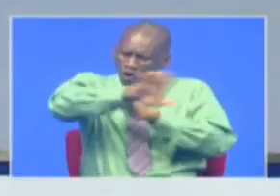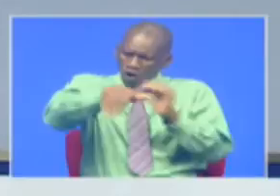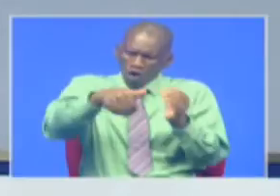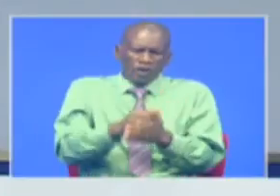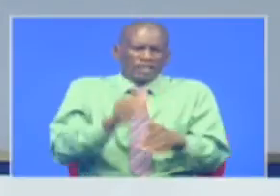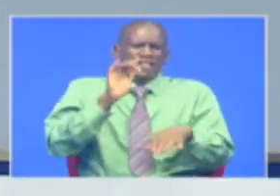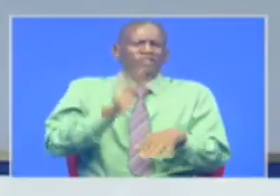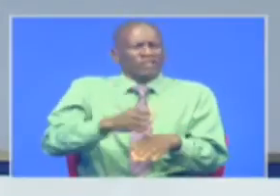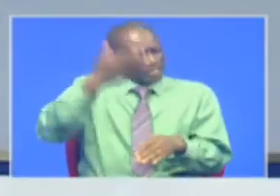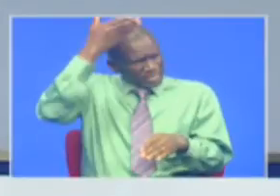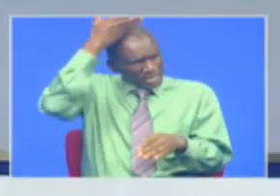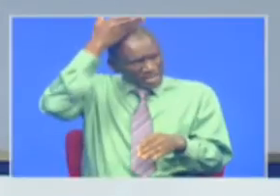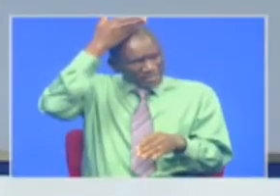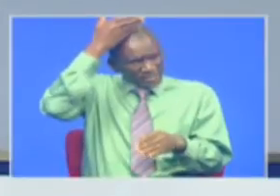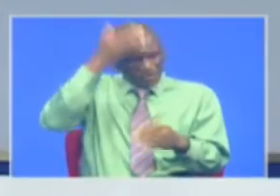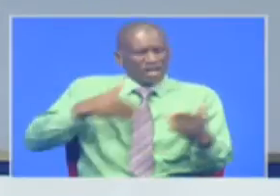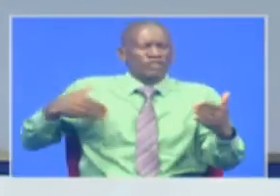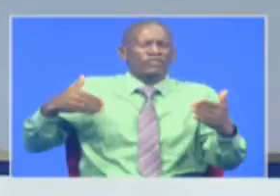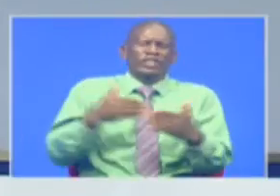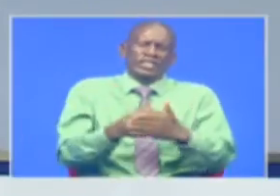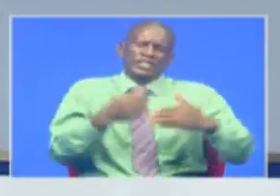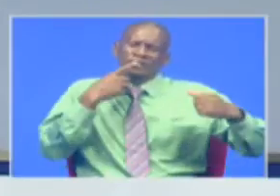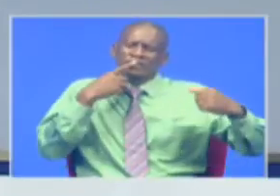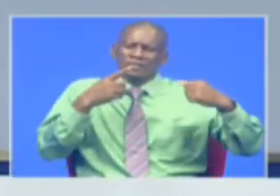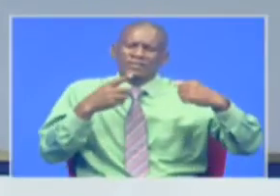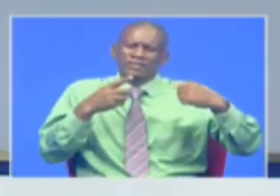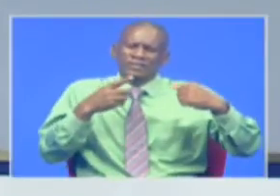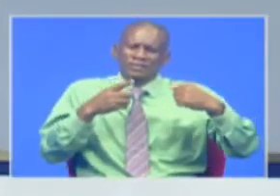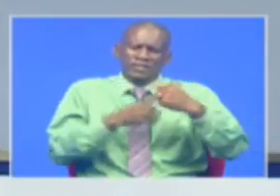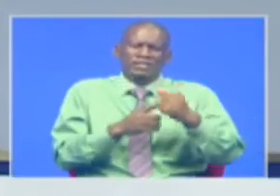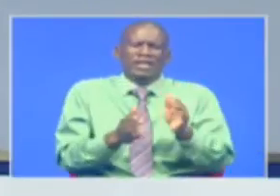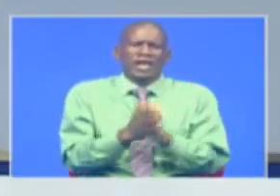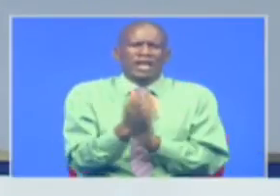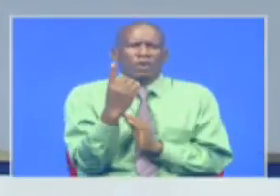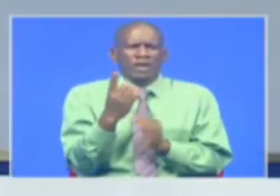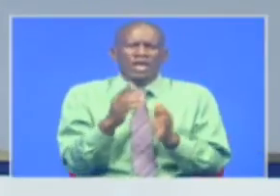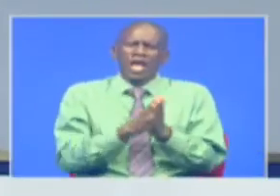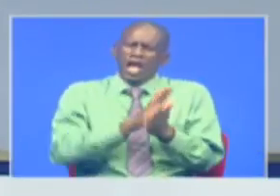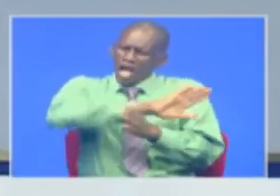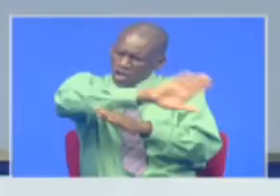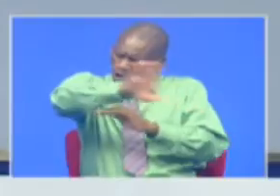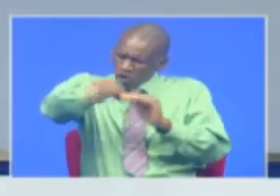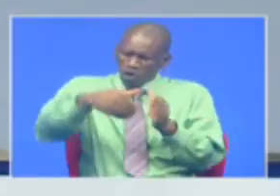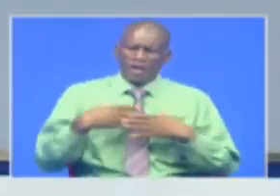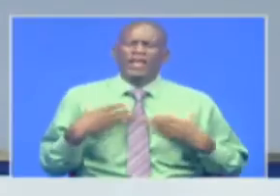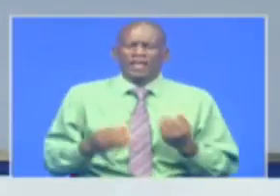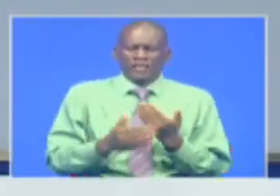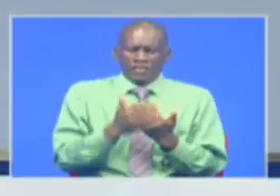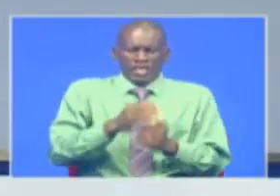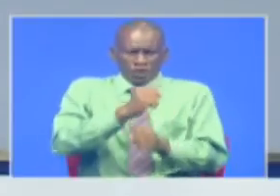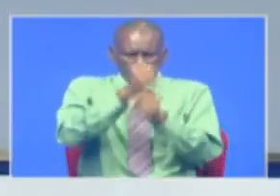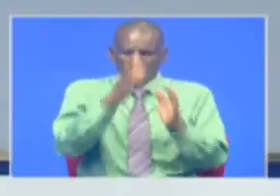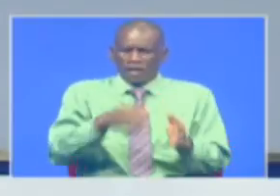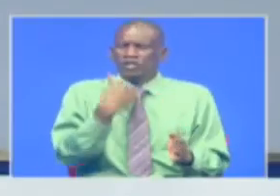infected nurses to 601 and the total number of infected healthcare workers up to